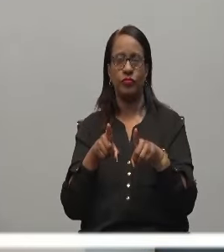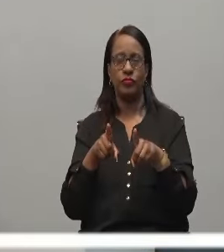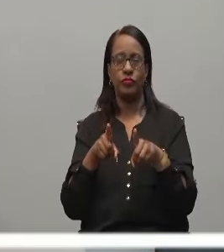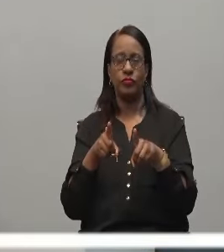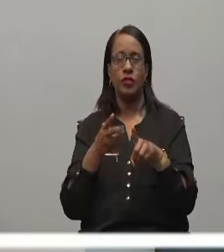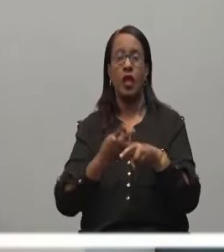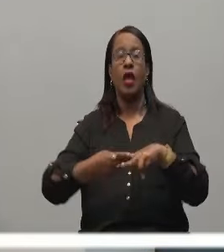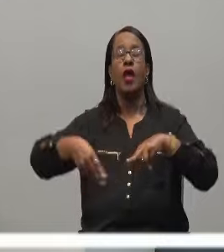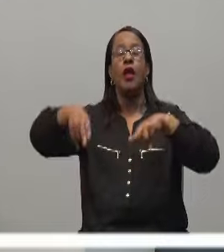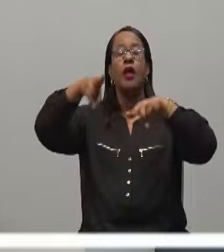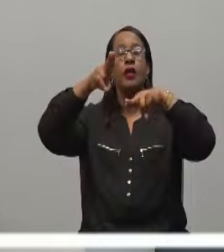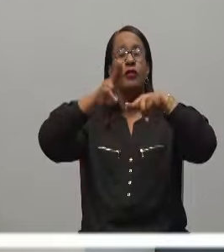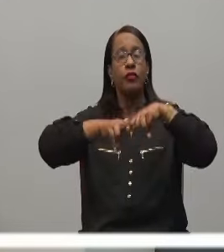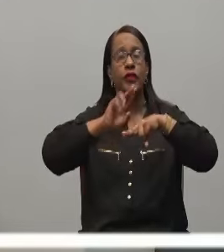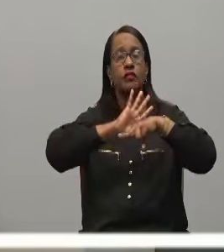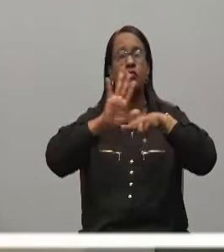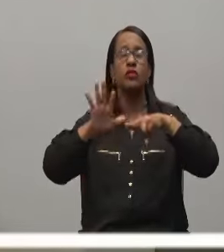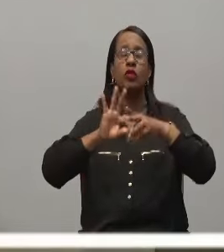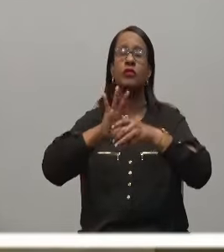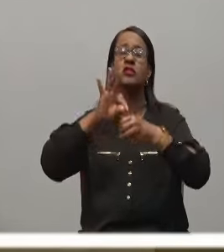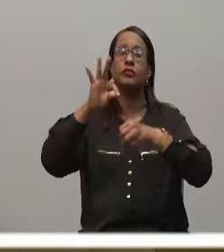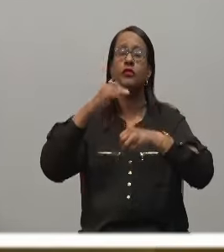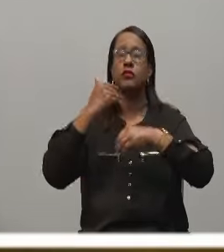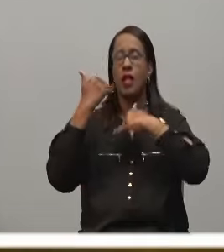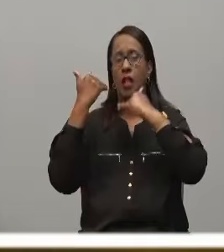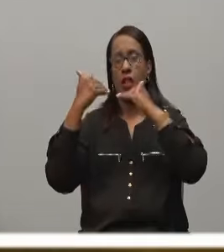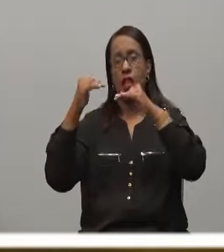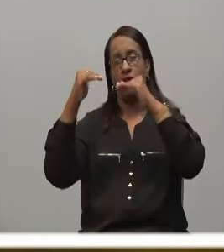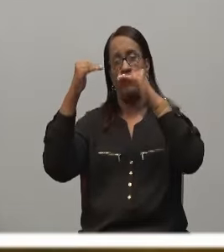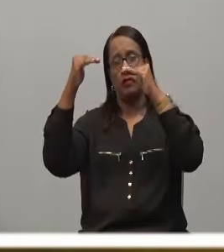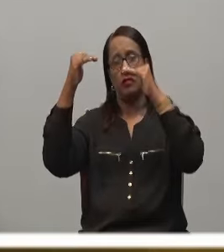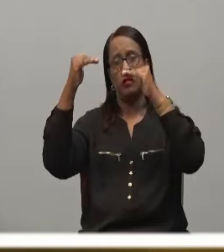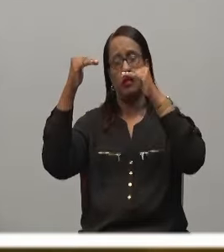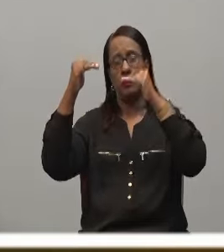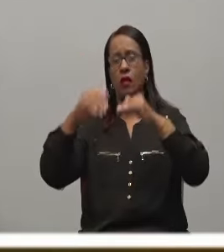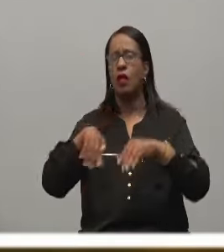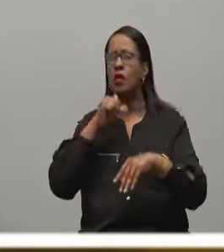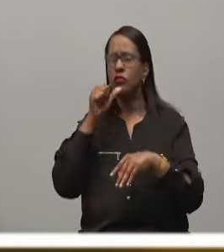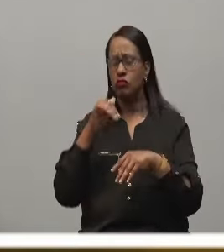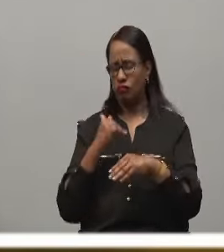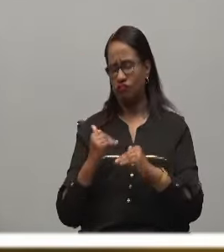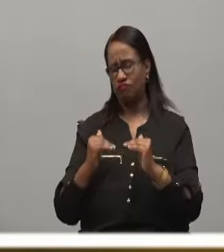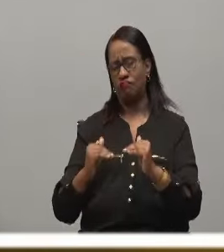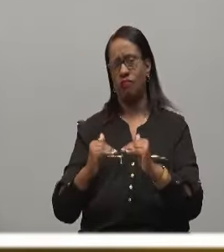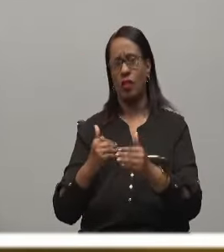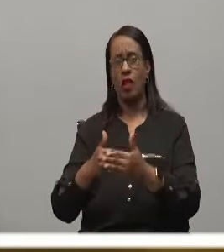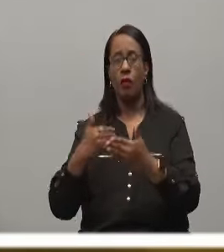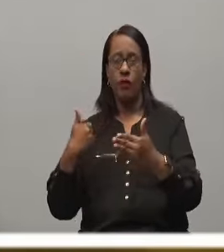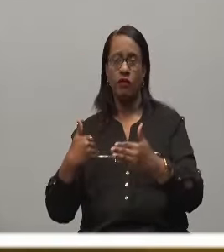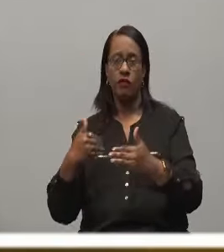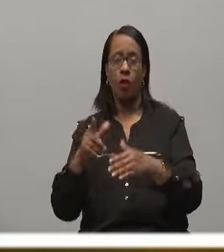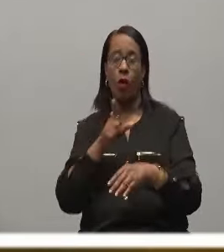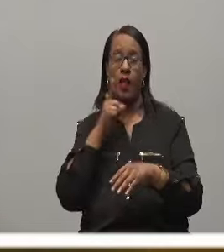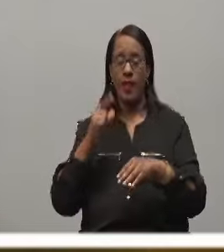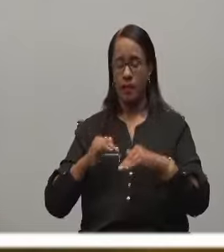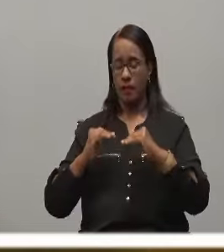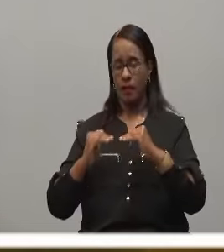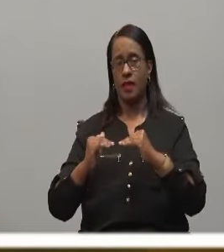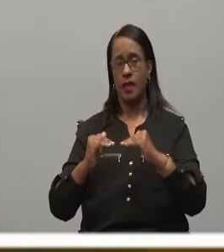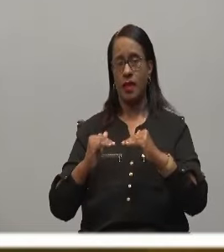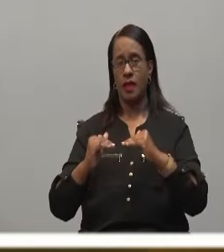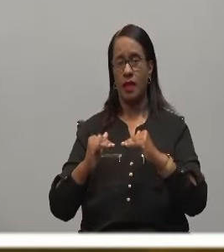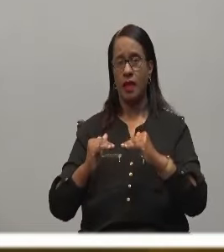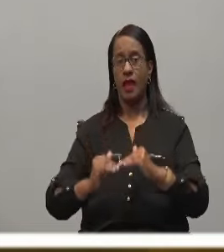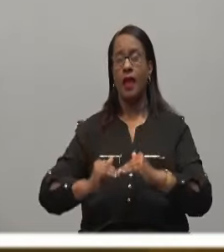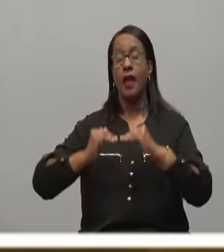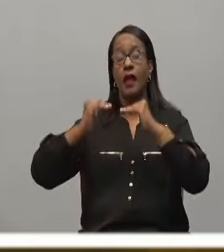up. Take it up. Don't remain where you were before Lent. And if you've not done anything to take your game up